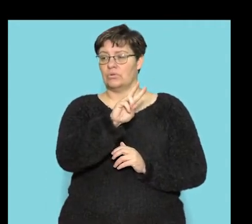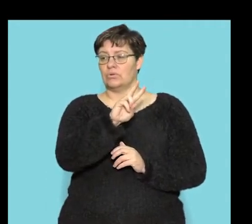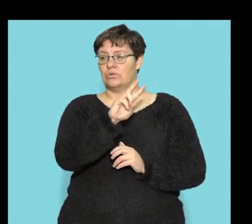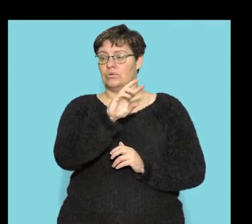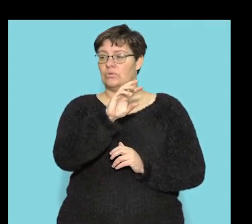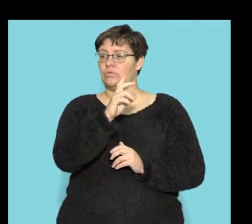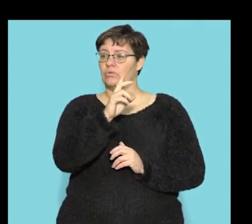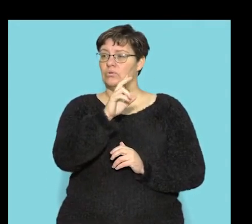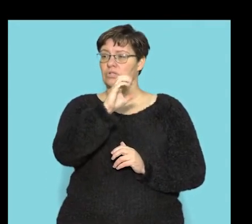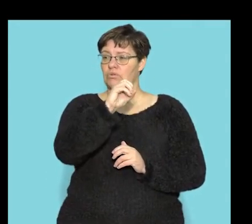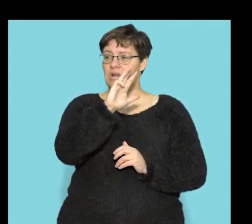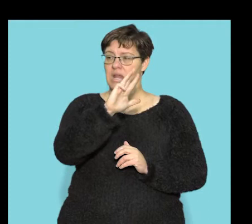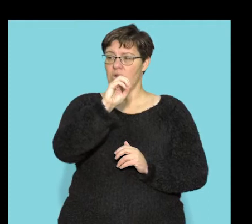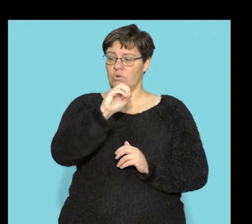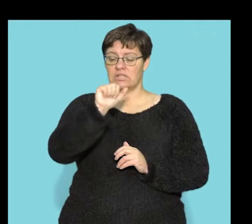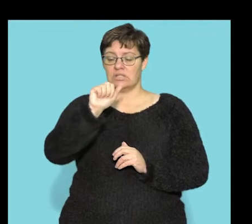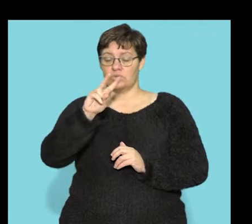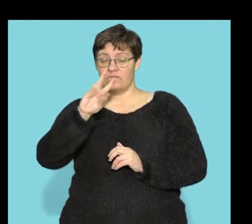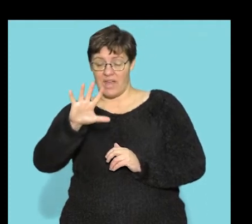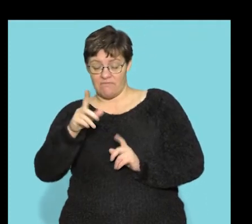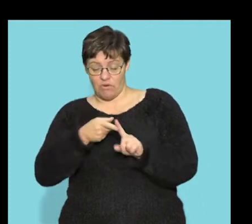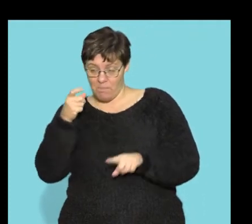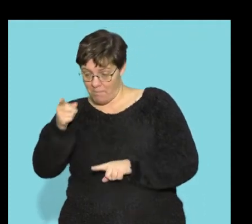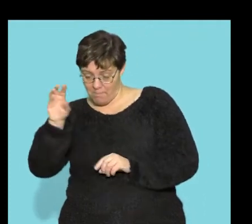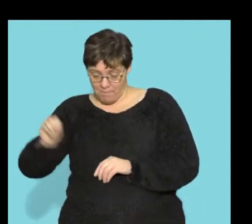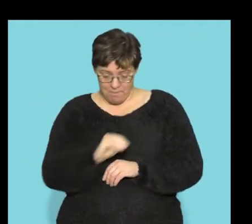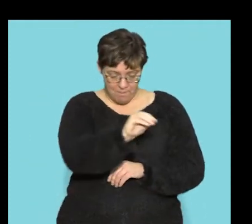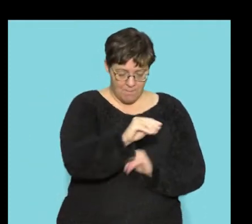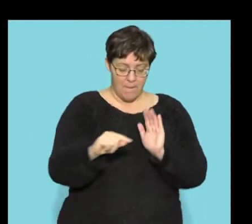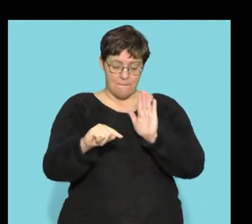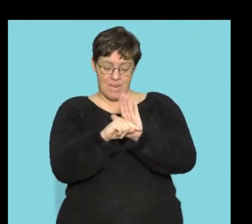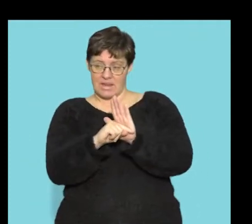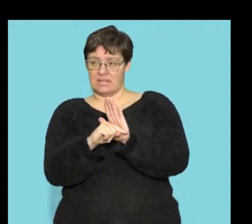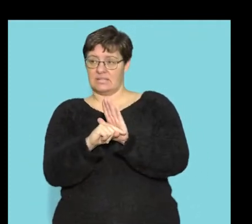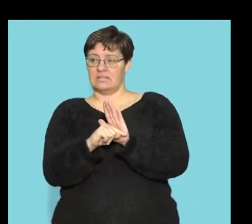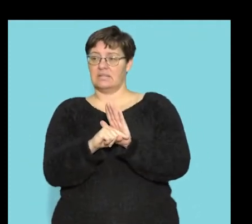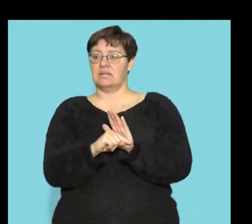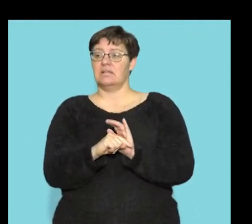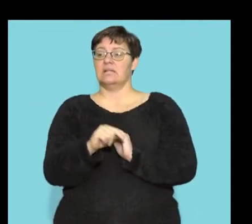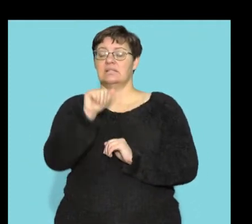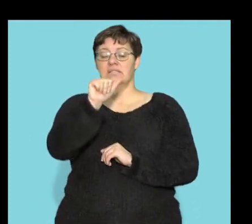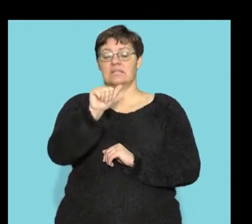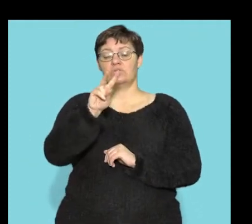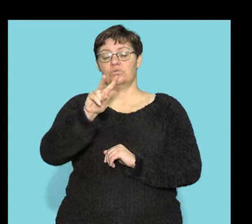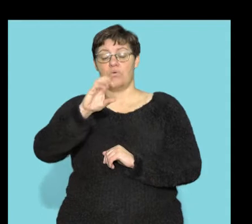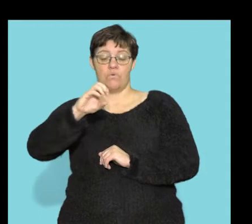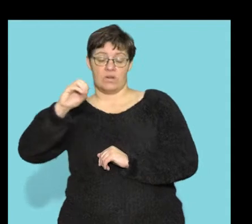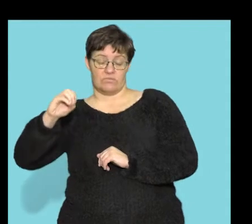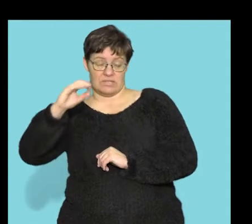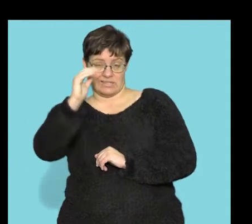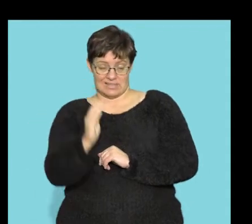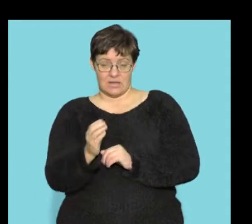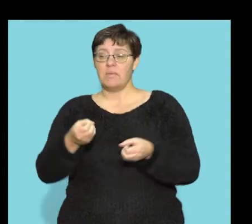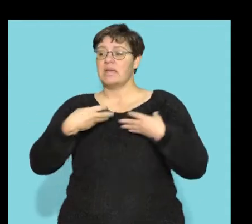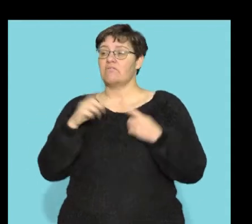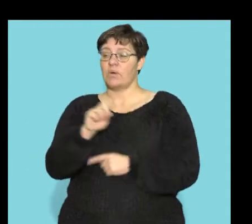2,090,625 from where? From my given information, and obviously minus the cost price of the goods that were returned to give